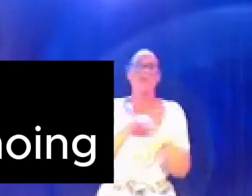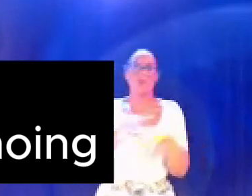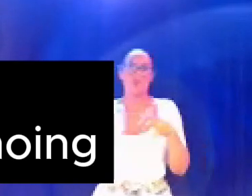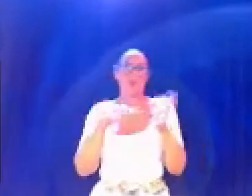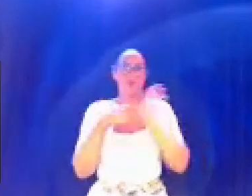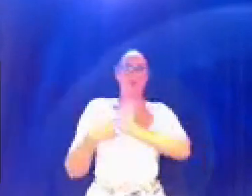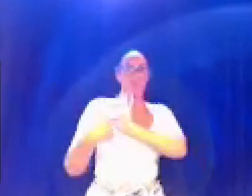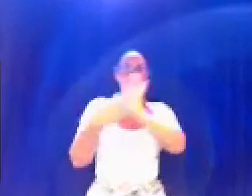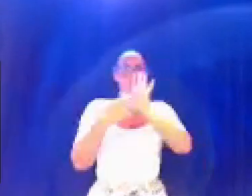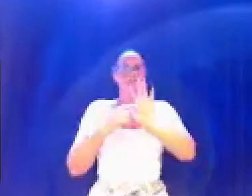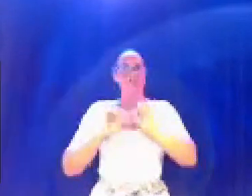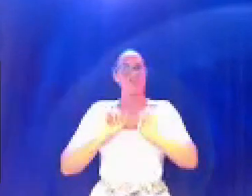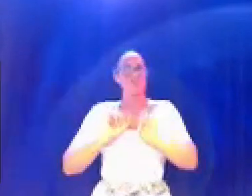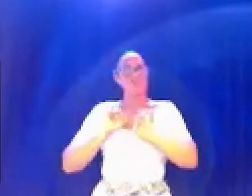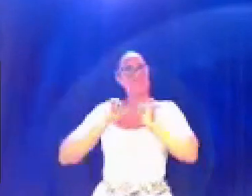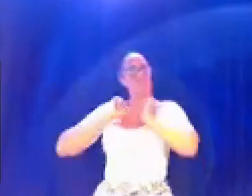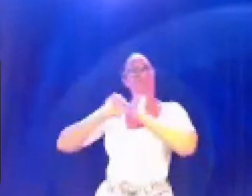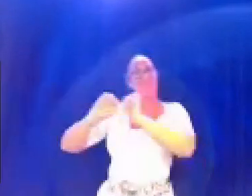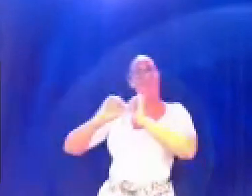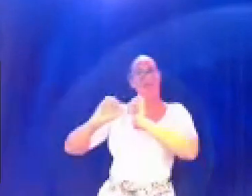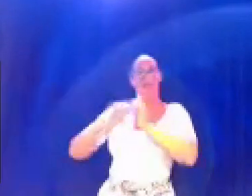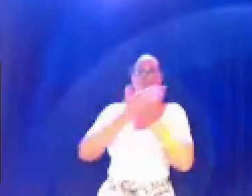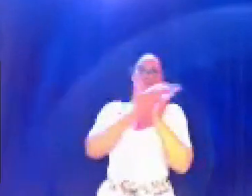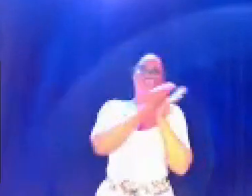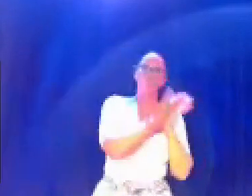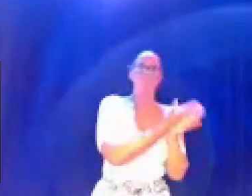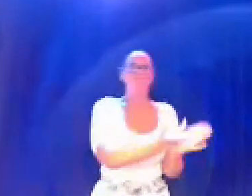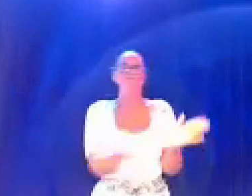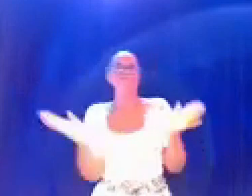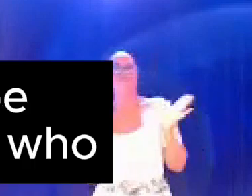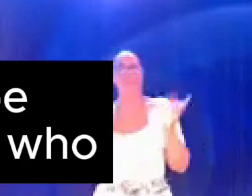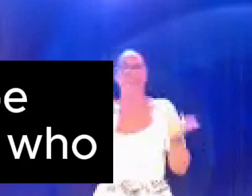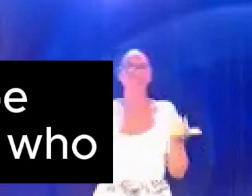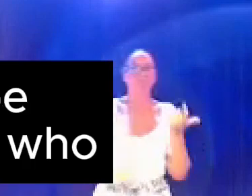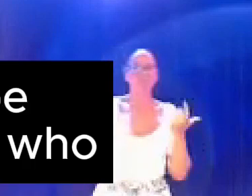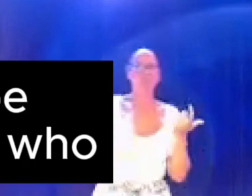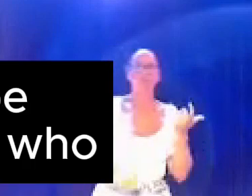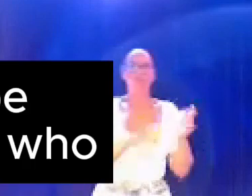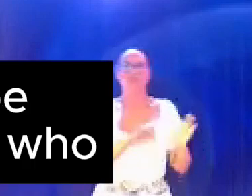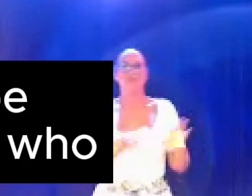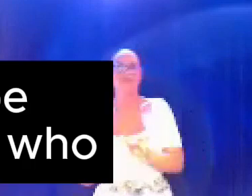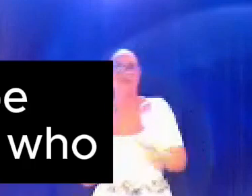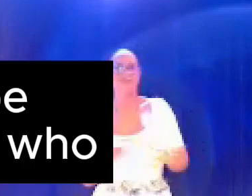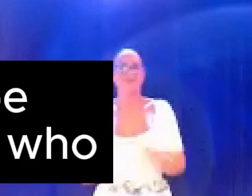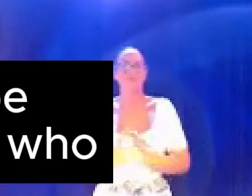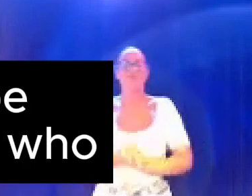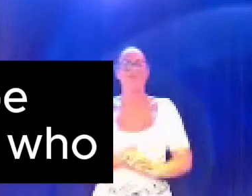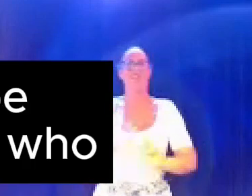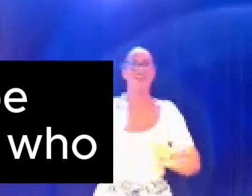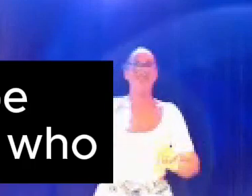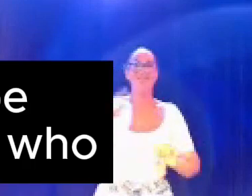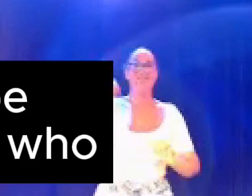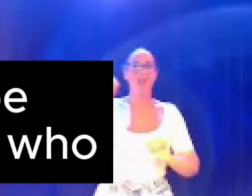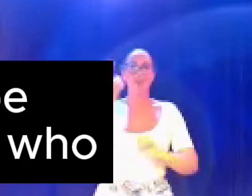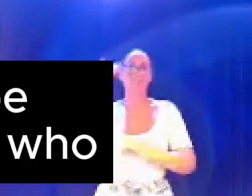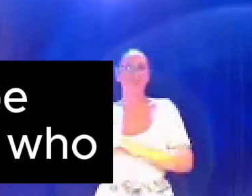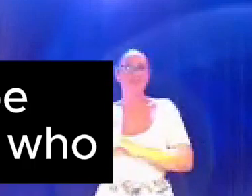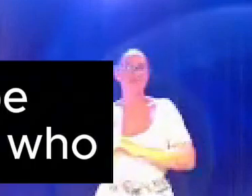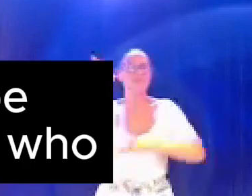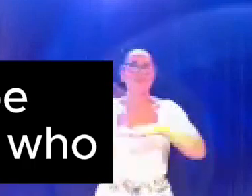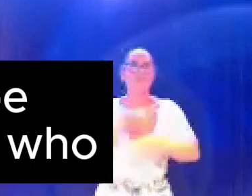demoing their a wide variety of instruments. The first performer will be